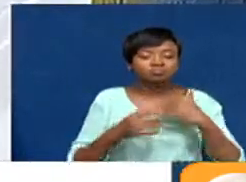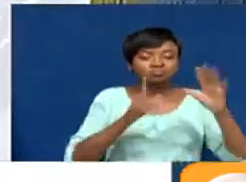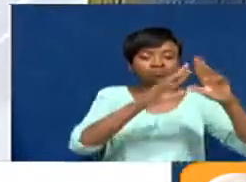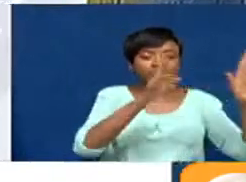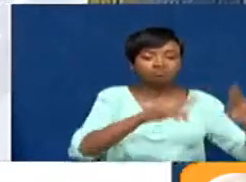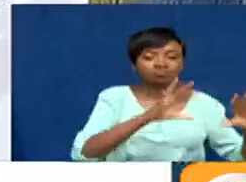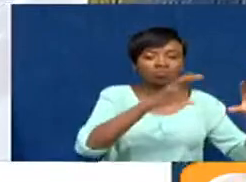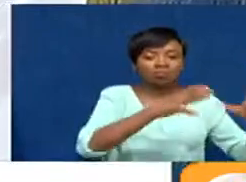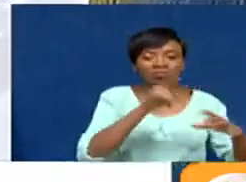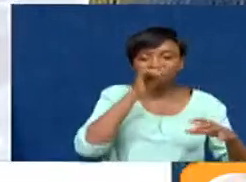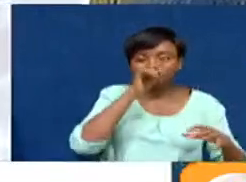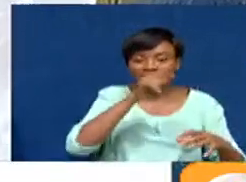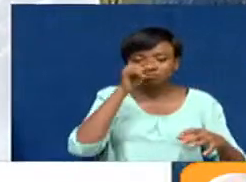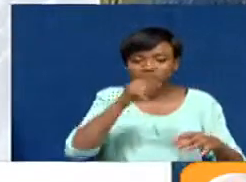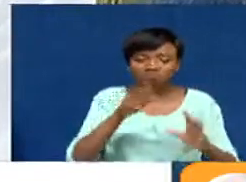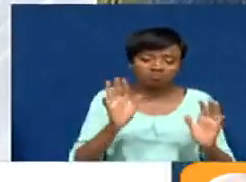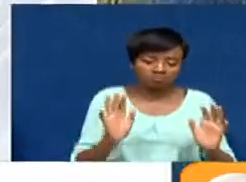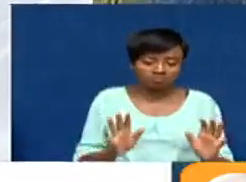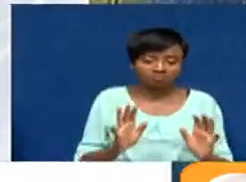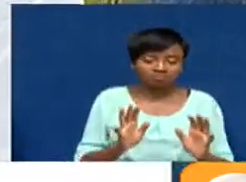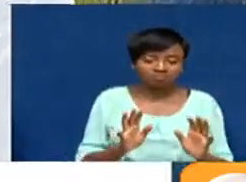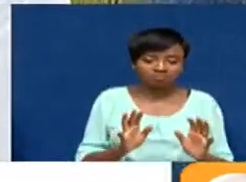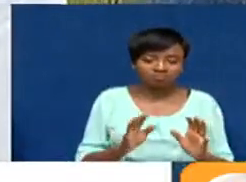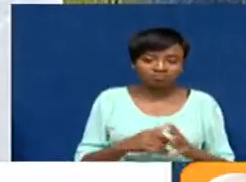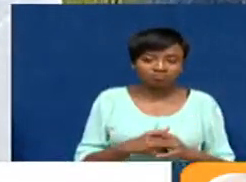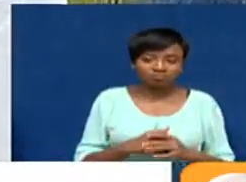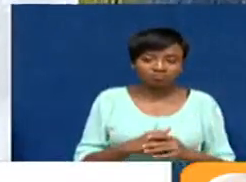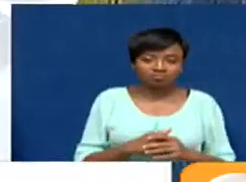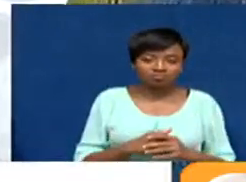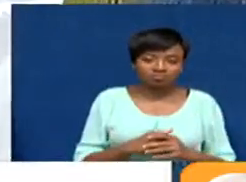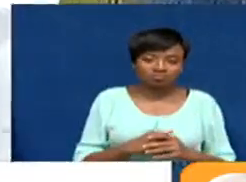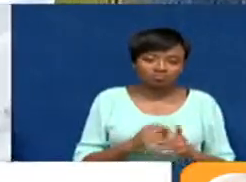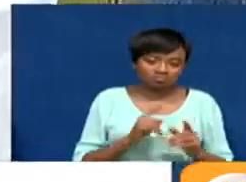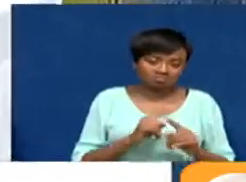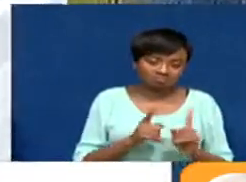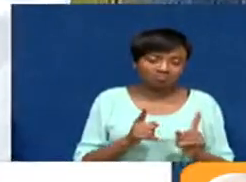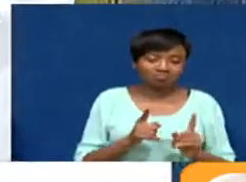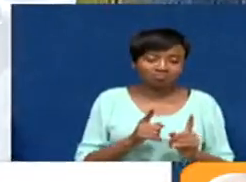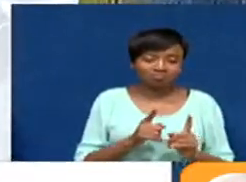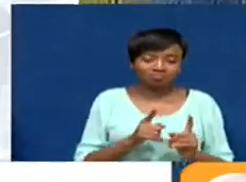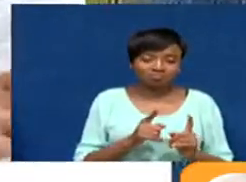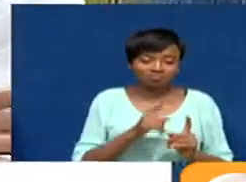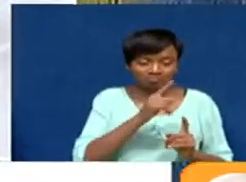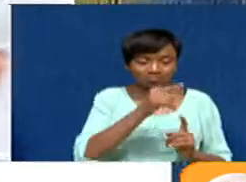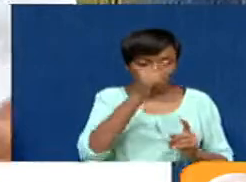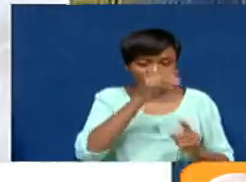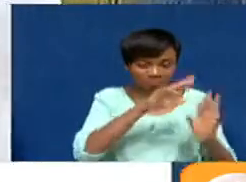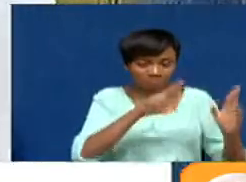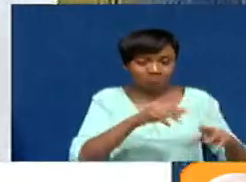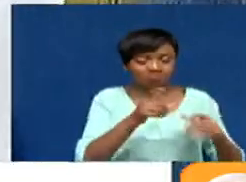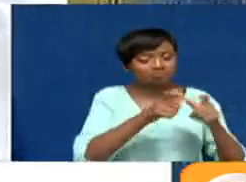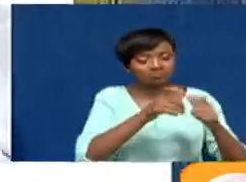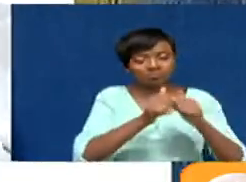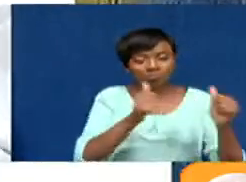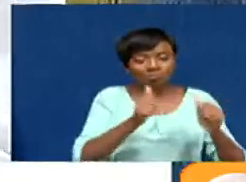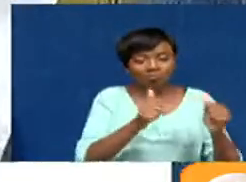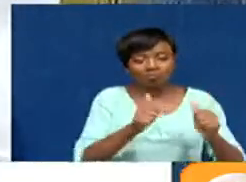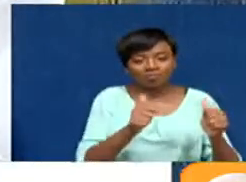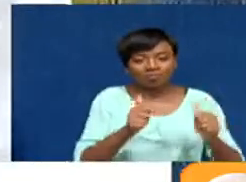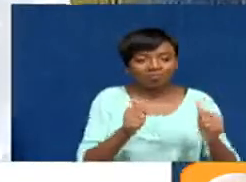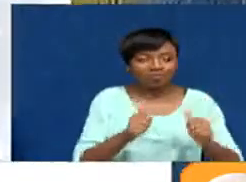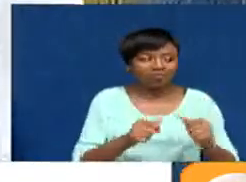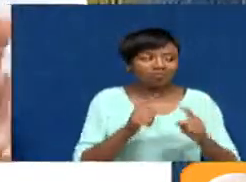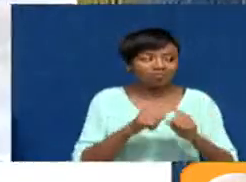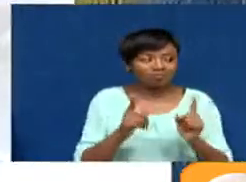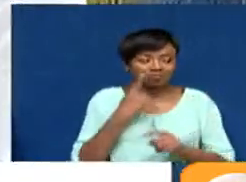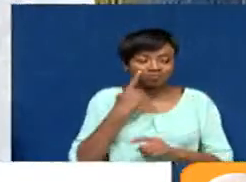ever had the fear that actually you're running out of fuel and stuff like that. So yes, this is a small increase. It's going to obviously shift because it's not about